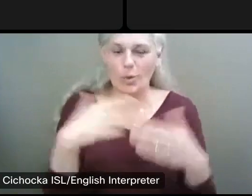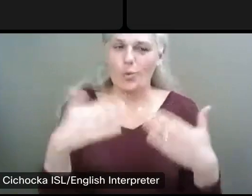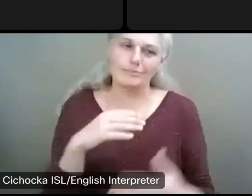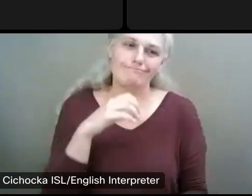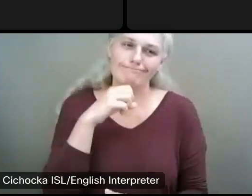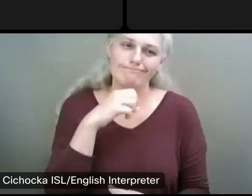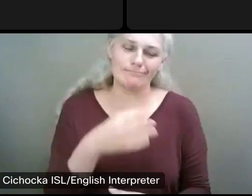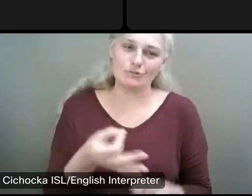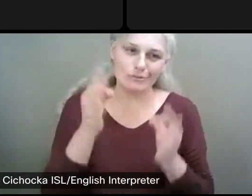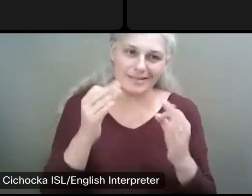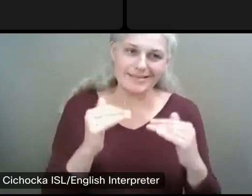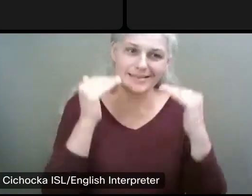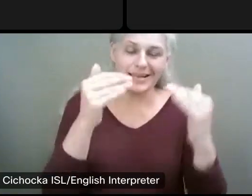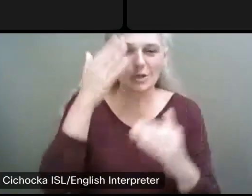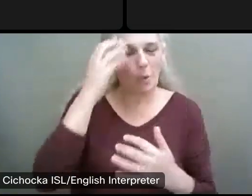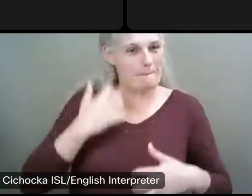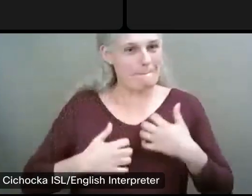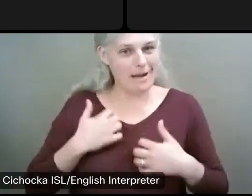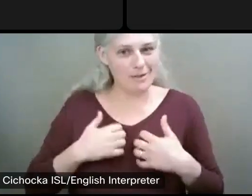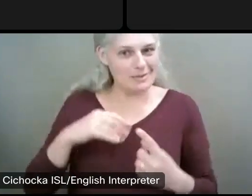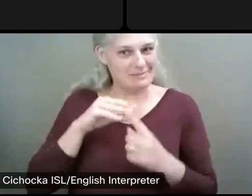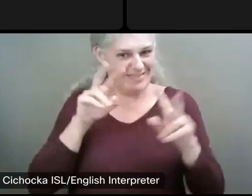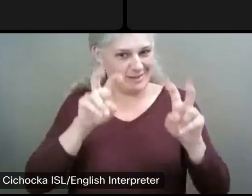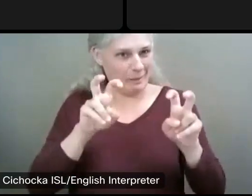profound. We know that you're very passionate on the topic.